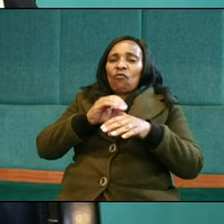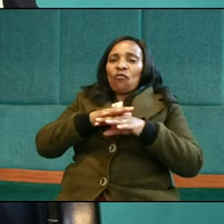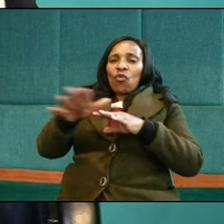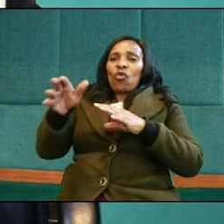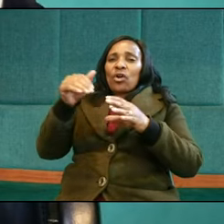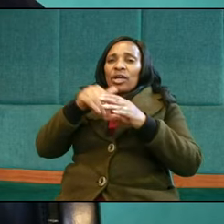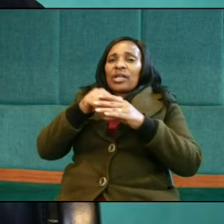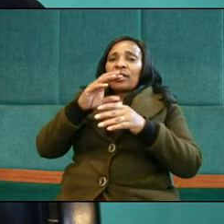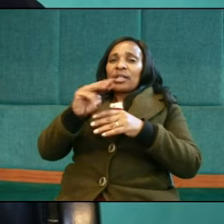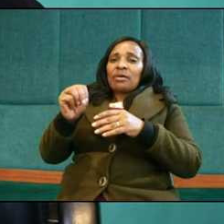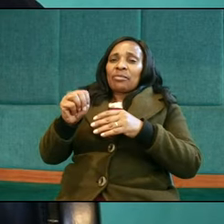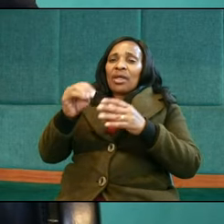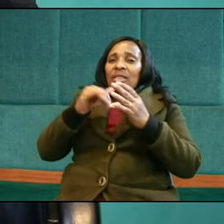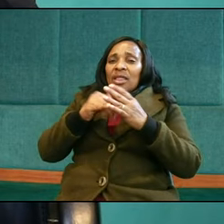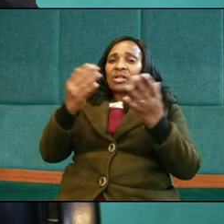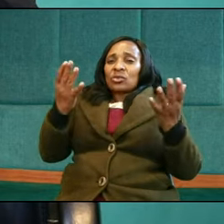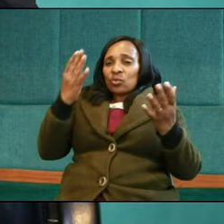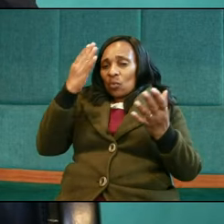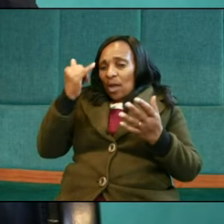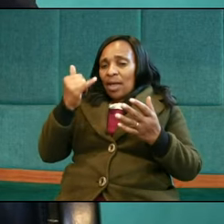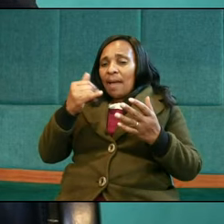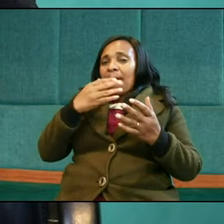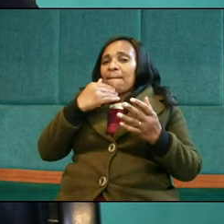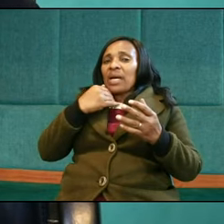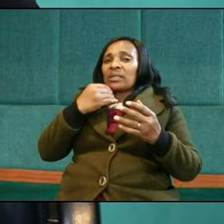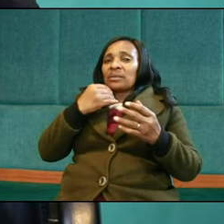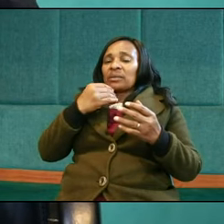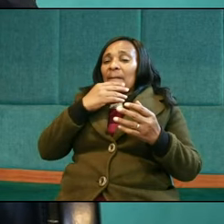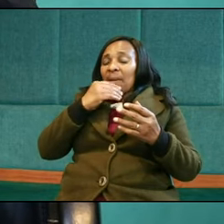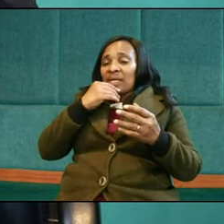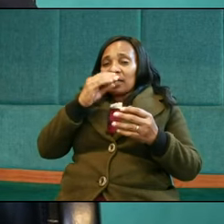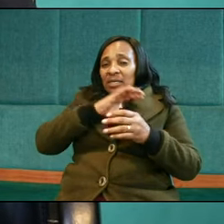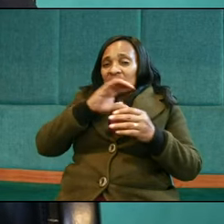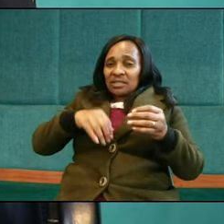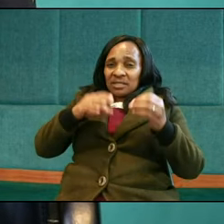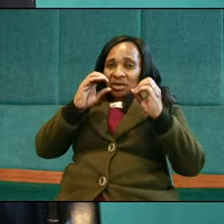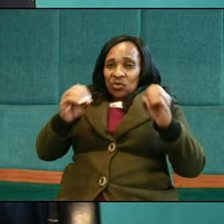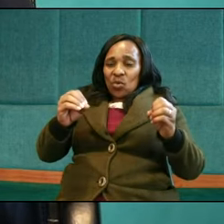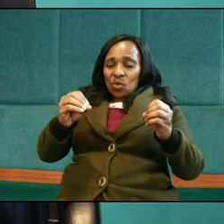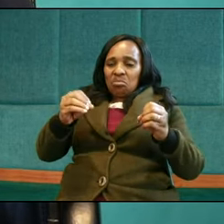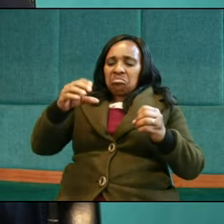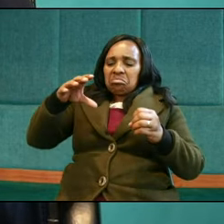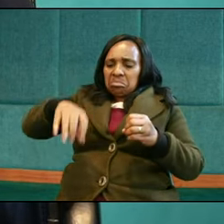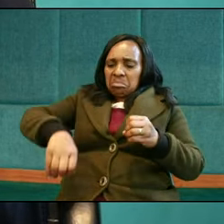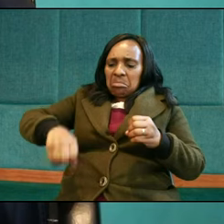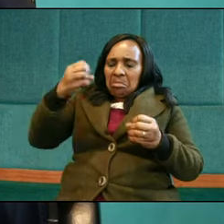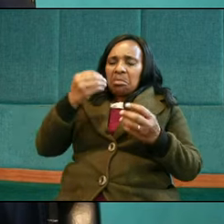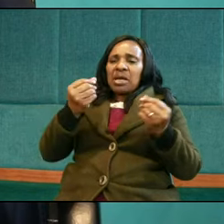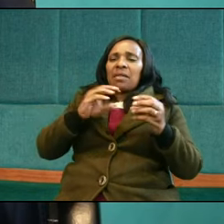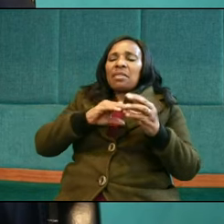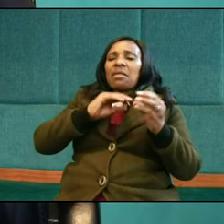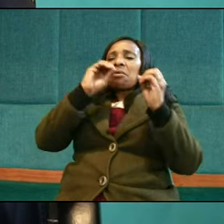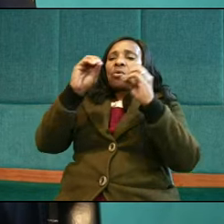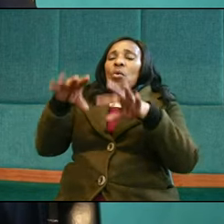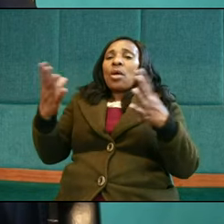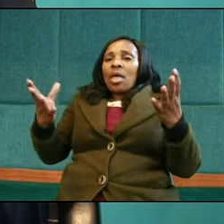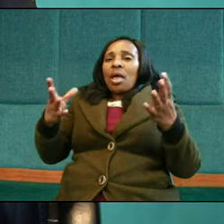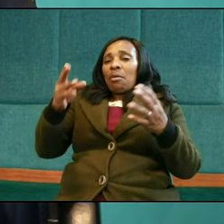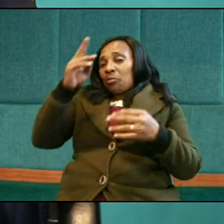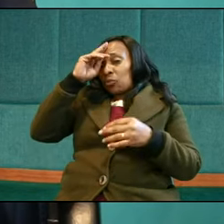them. That's why a man who's not even a Christian can take a bag of money and take it to the police station and say, I found